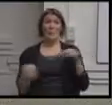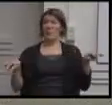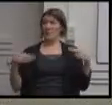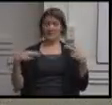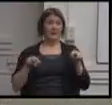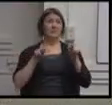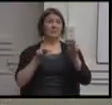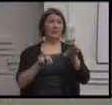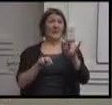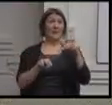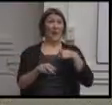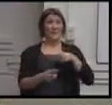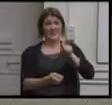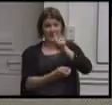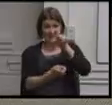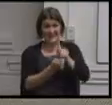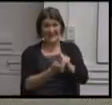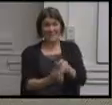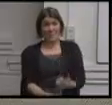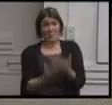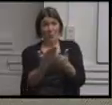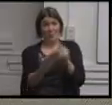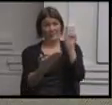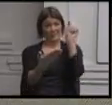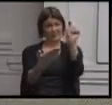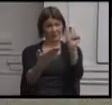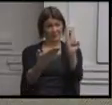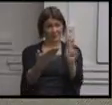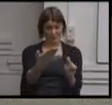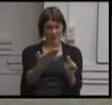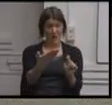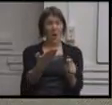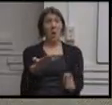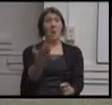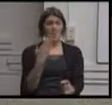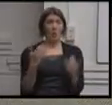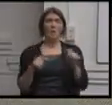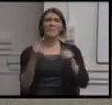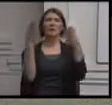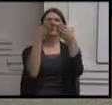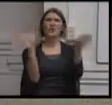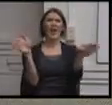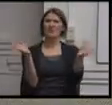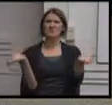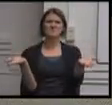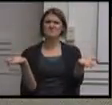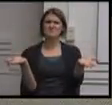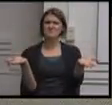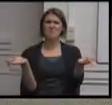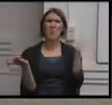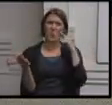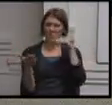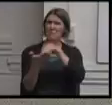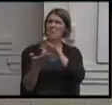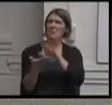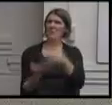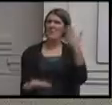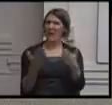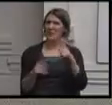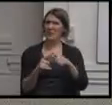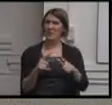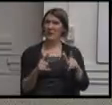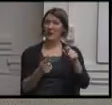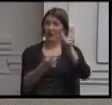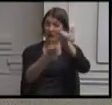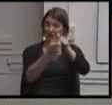if he had a more specific proposal that he wanted to present to us, that we would consider putting it back on the agenda.